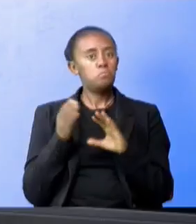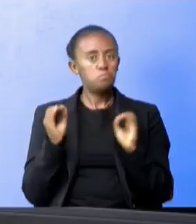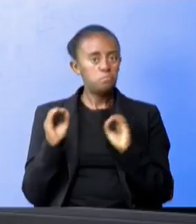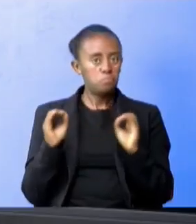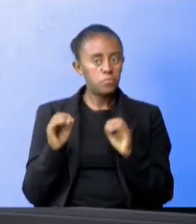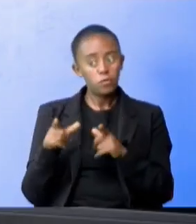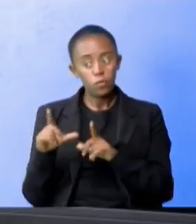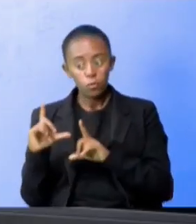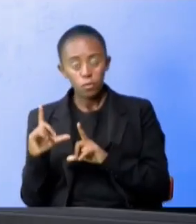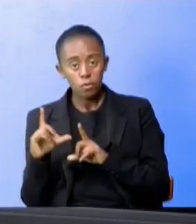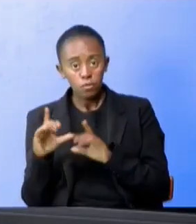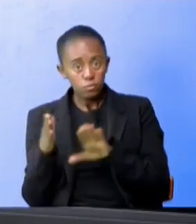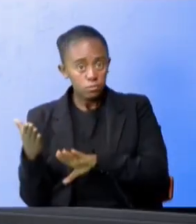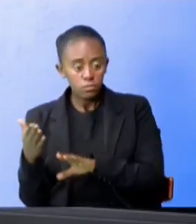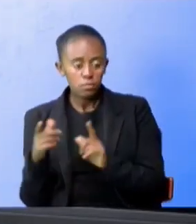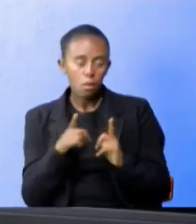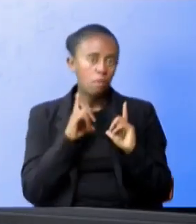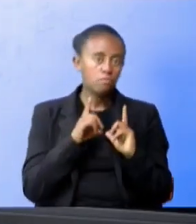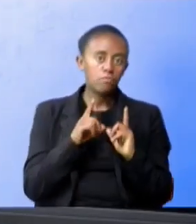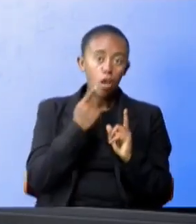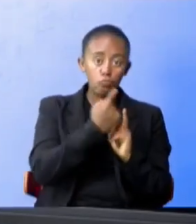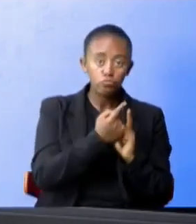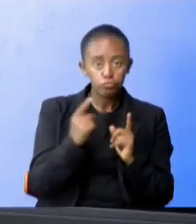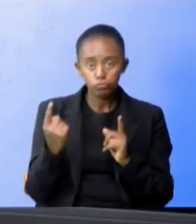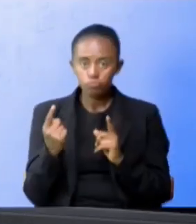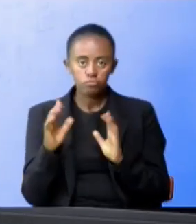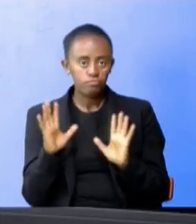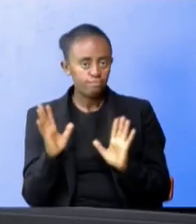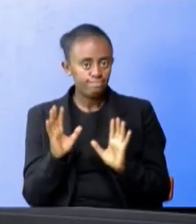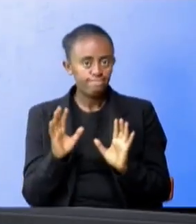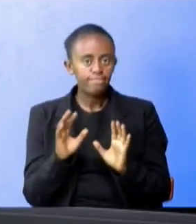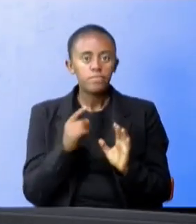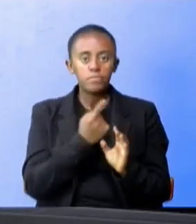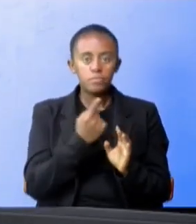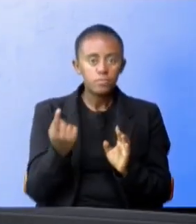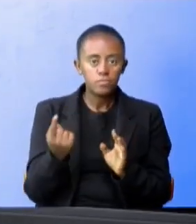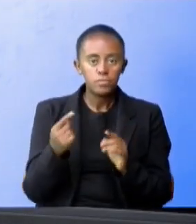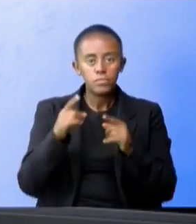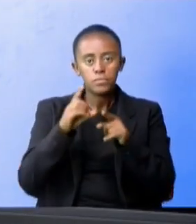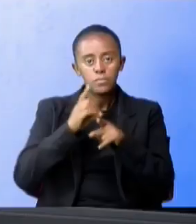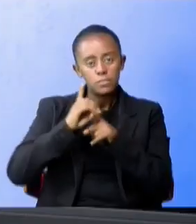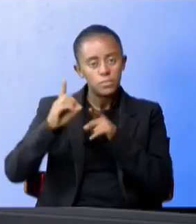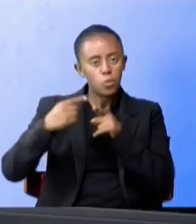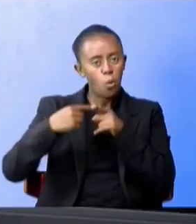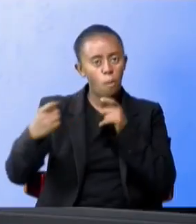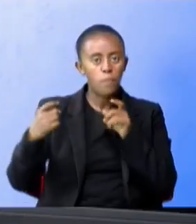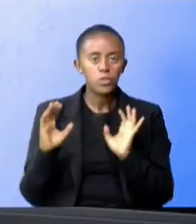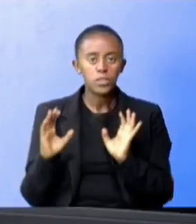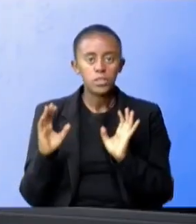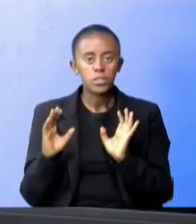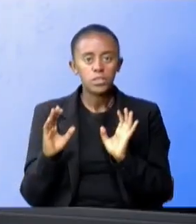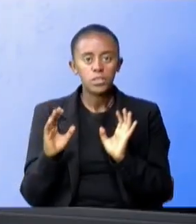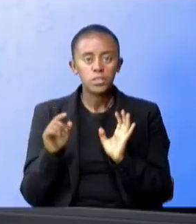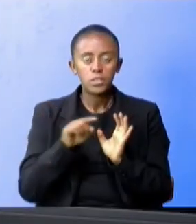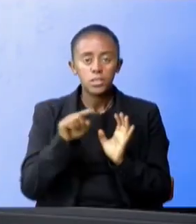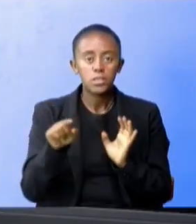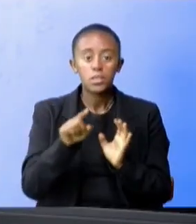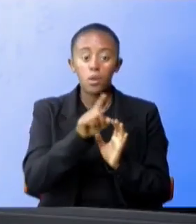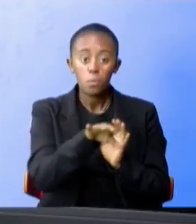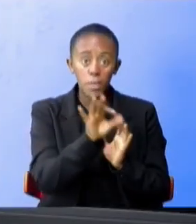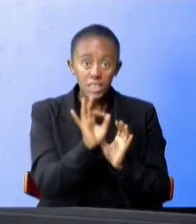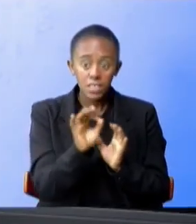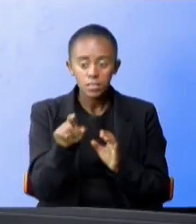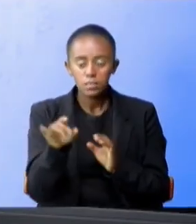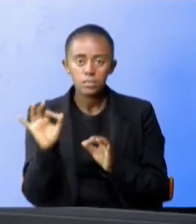if you are dead, you cannot be alive. So it is what? They are direct opposites, and the presence of